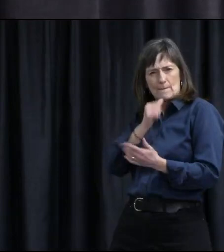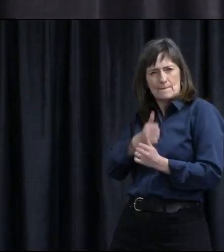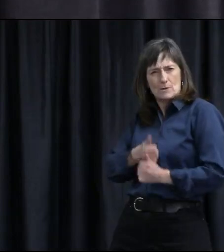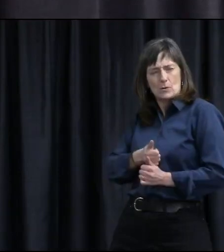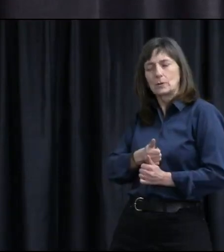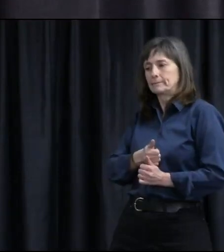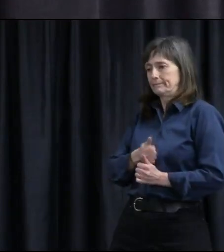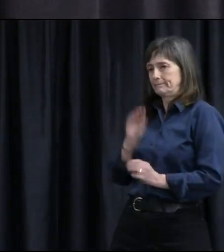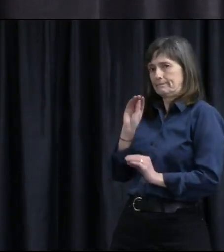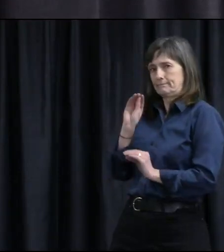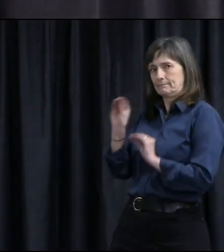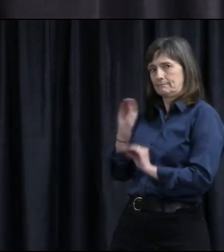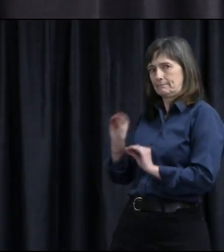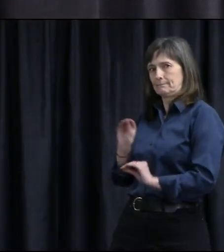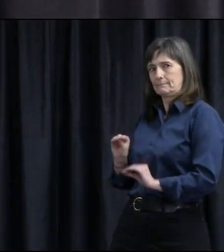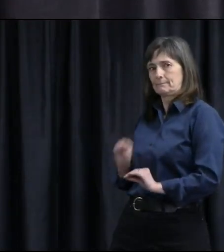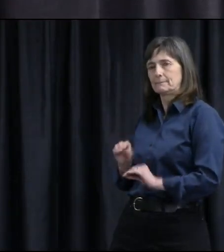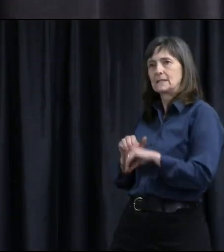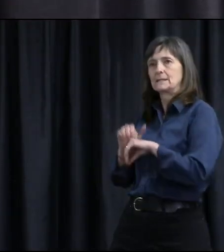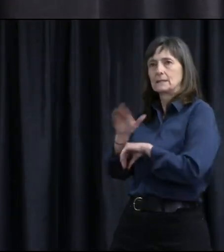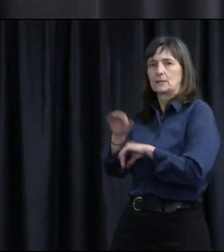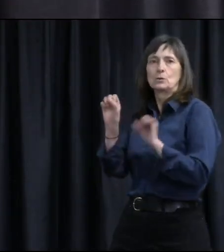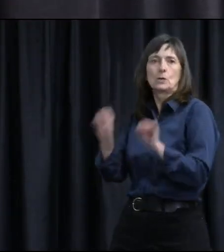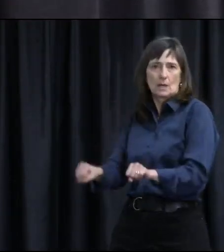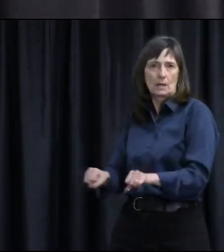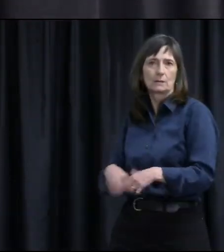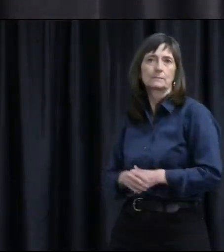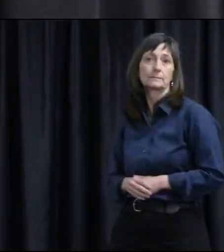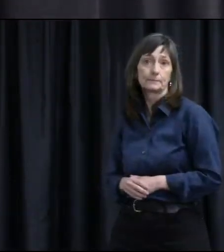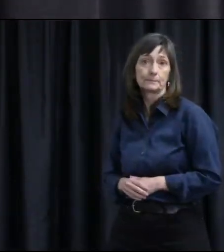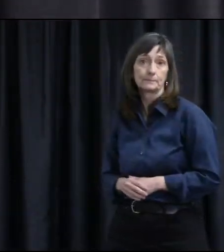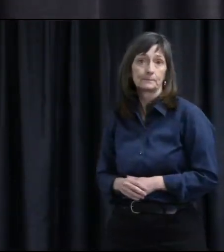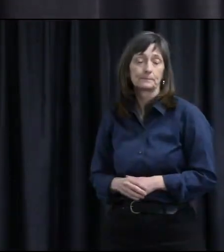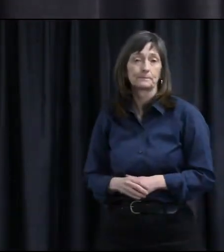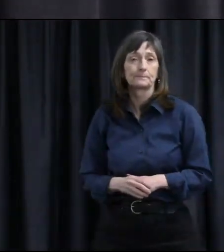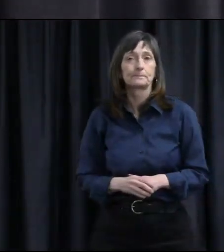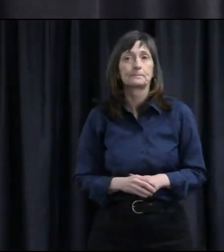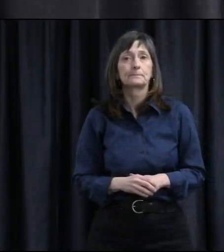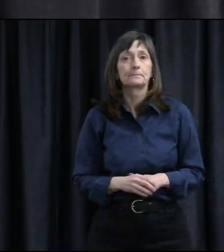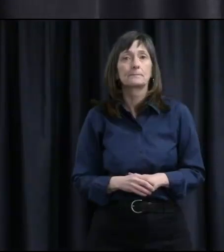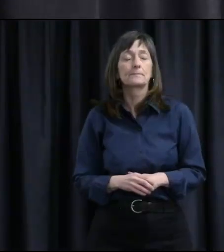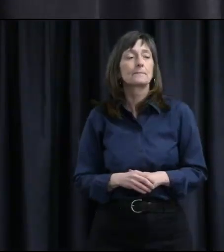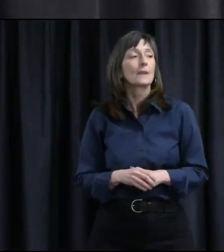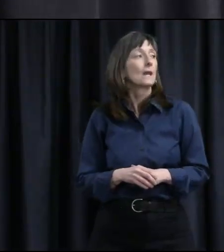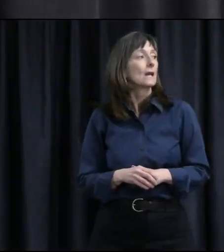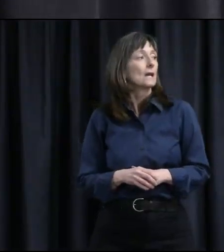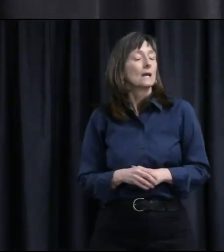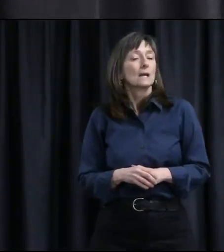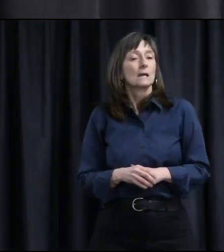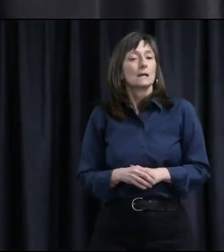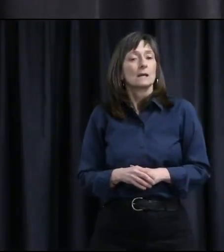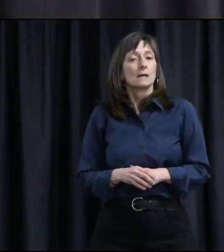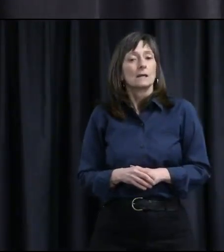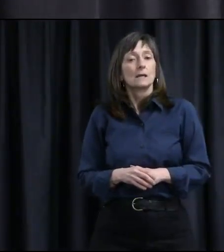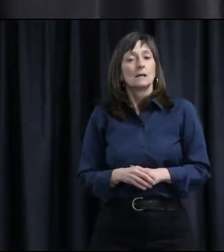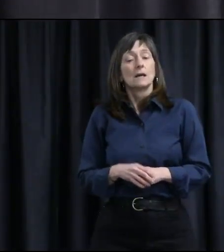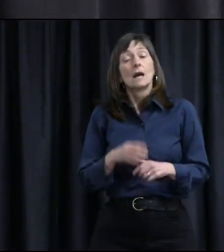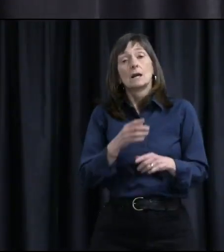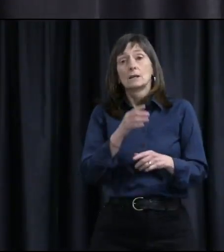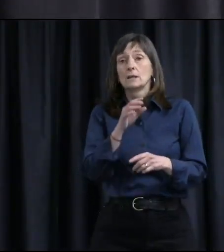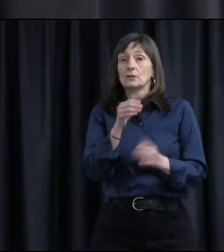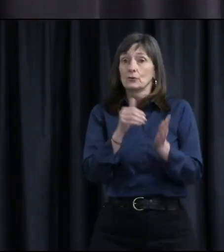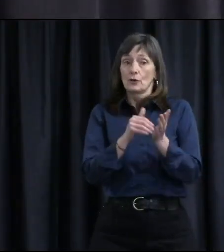determine and make sure that people do remain compliant with the actions that we are taking. As Dr. Fitzgerald said, it's important